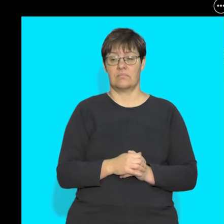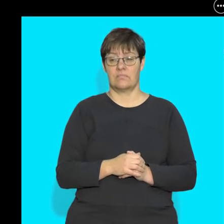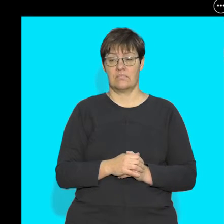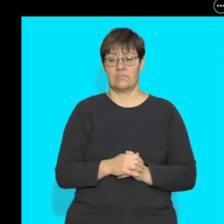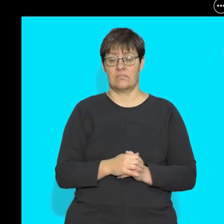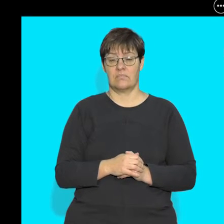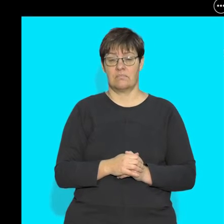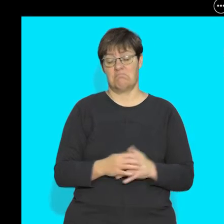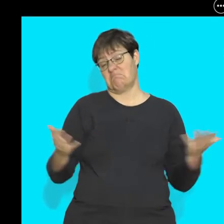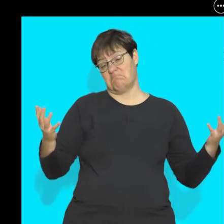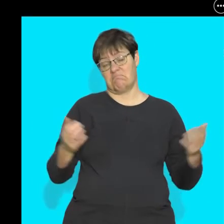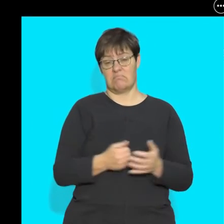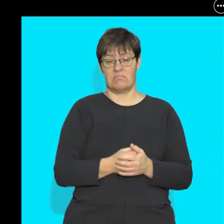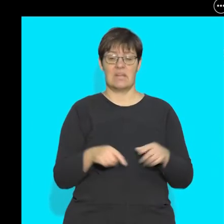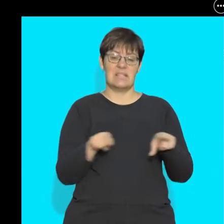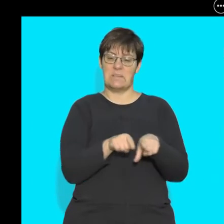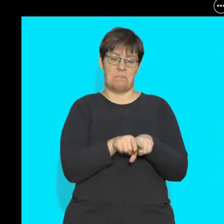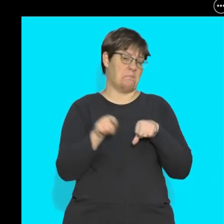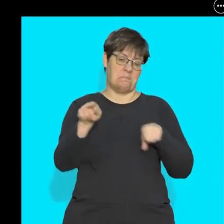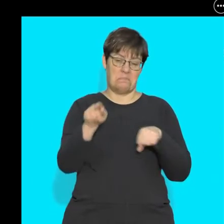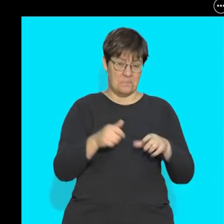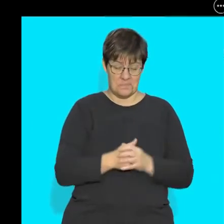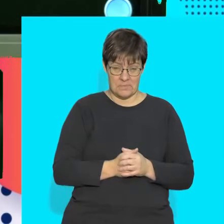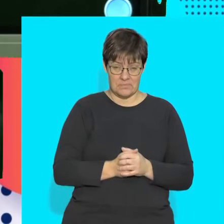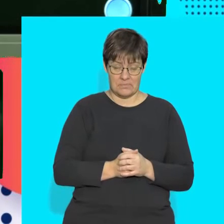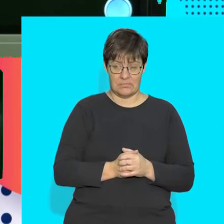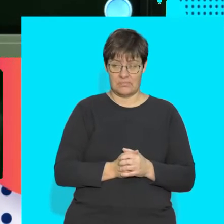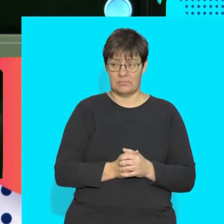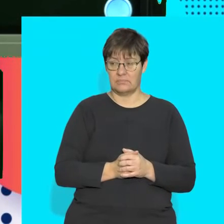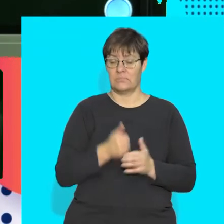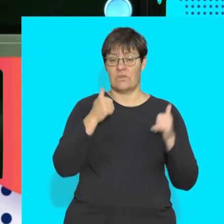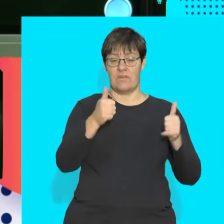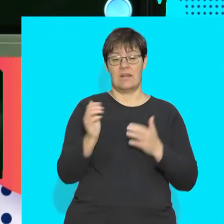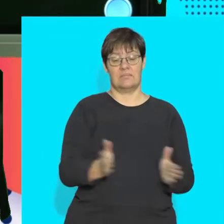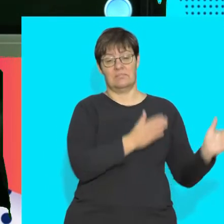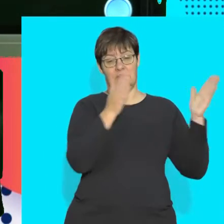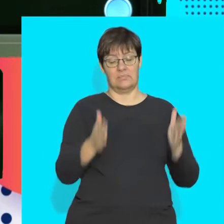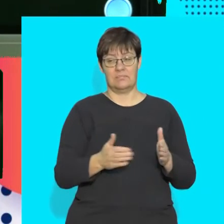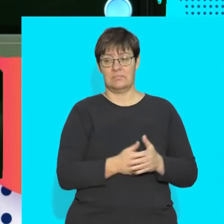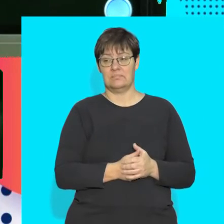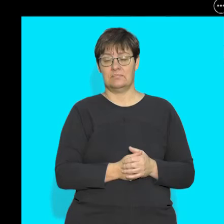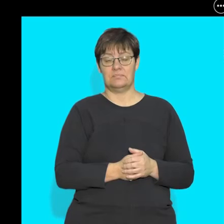as the car's motion. It's the same thing. Okay? Good. Next one.